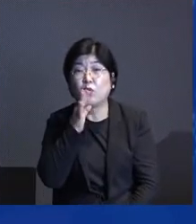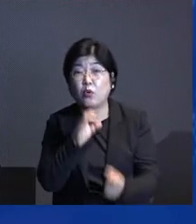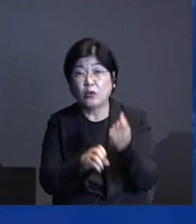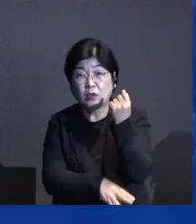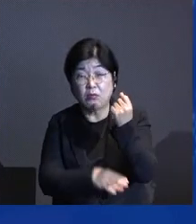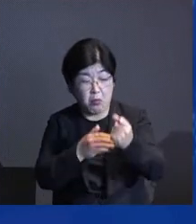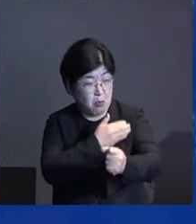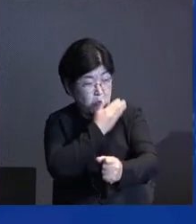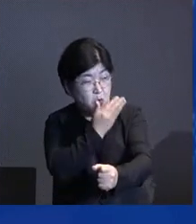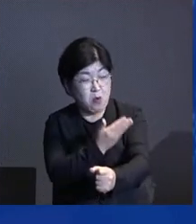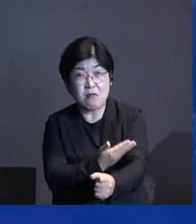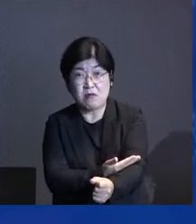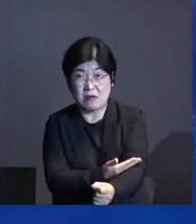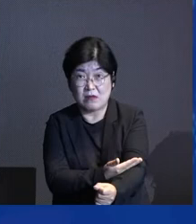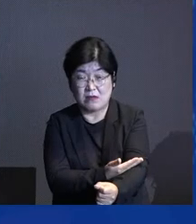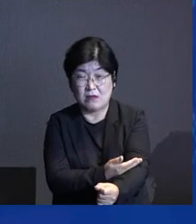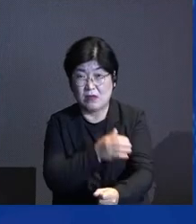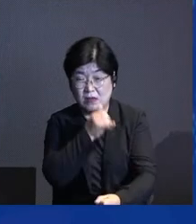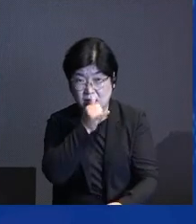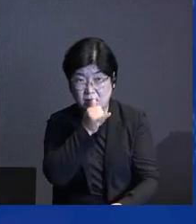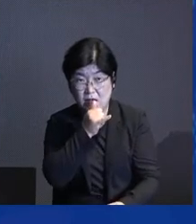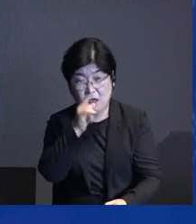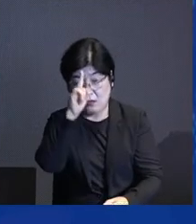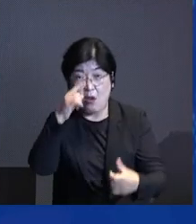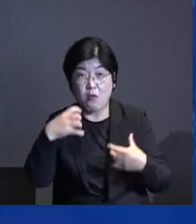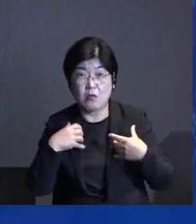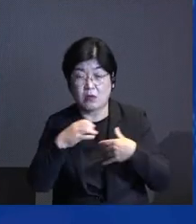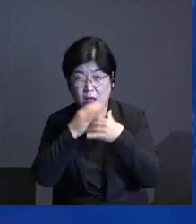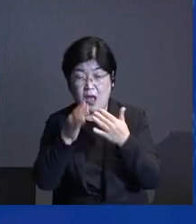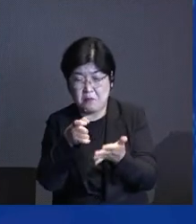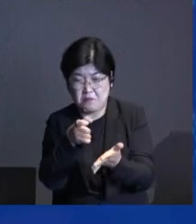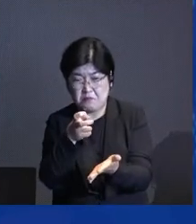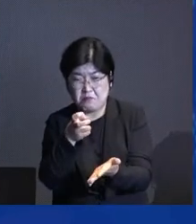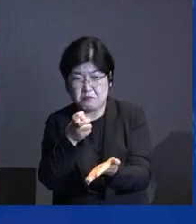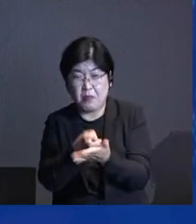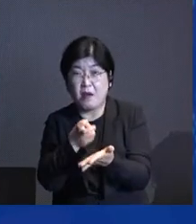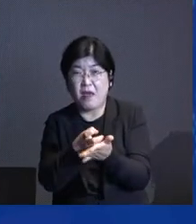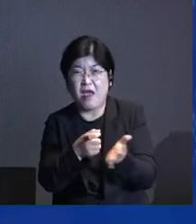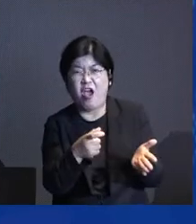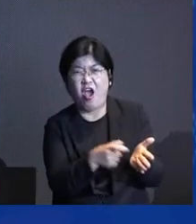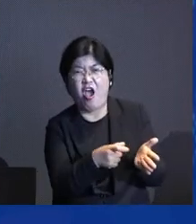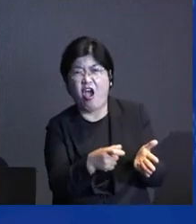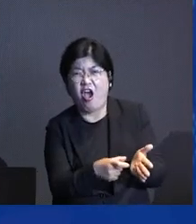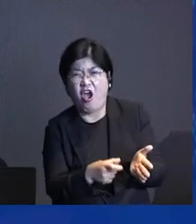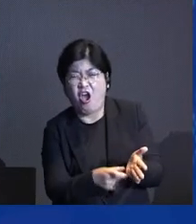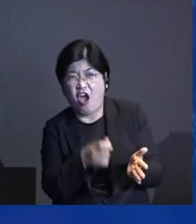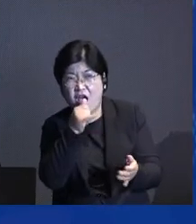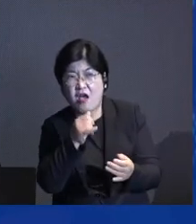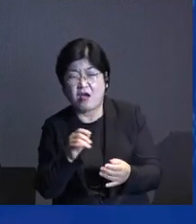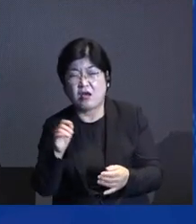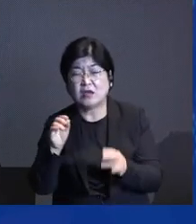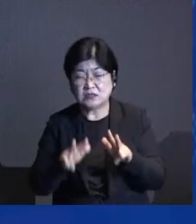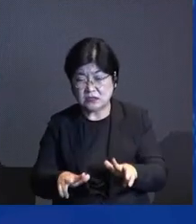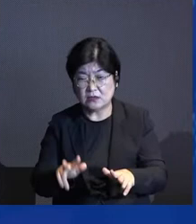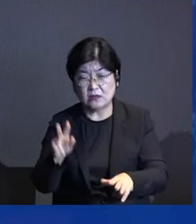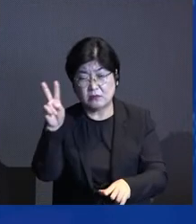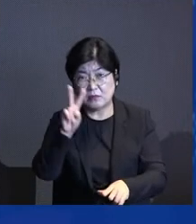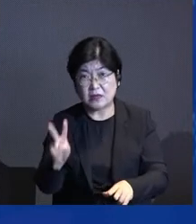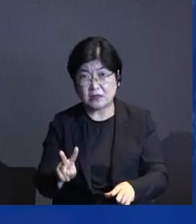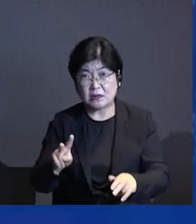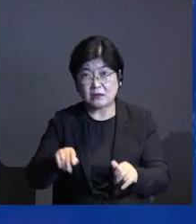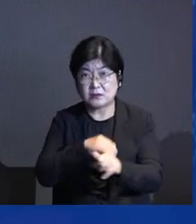the government. And when we speak about the care needs here, let's look at the situation in Vietnam. So according to a